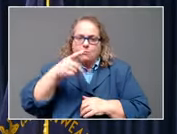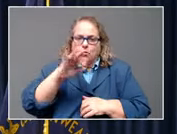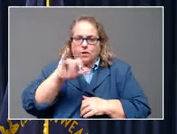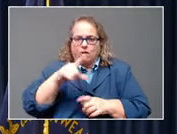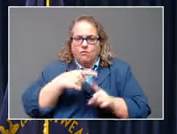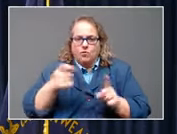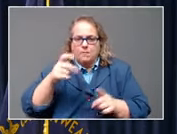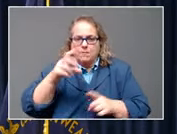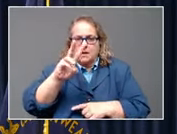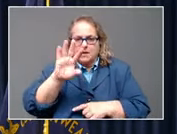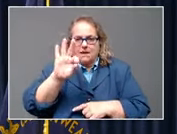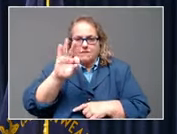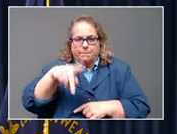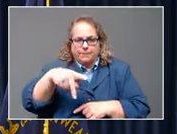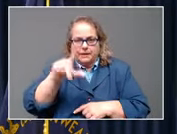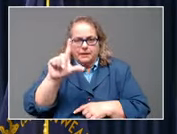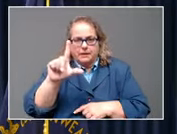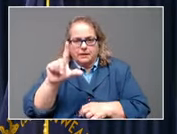WFPL.